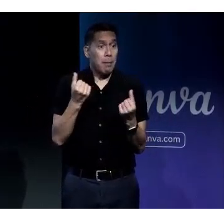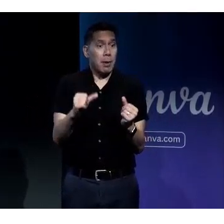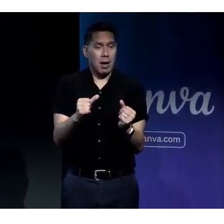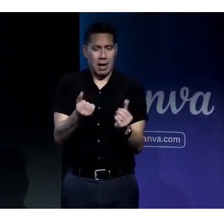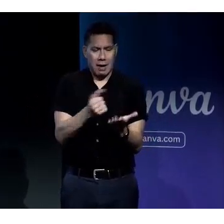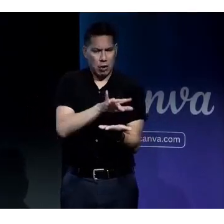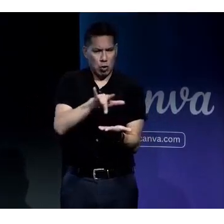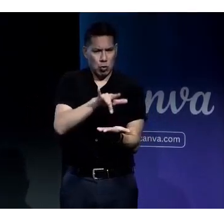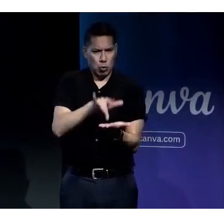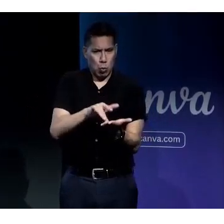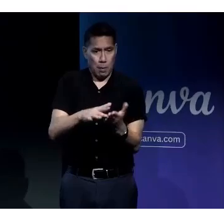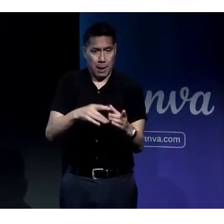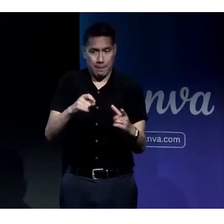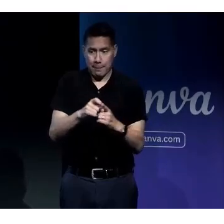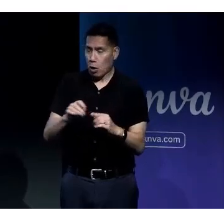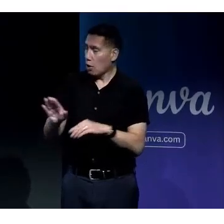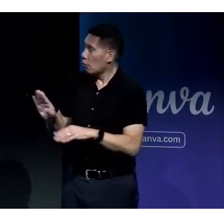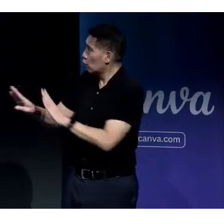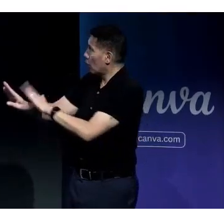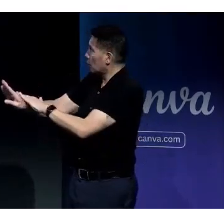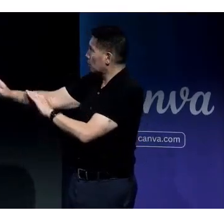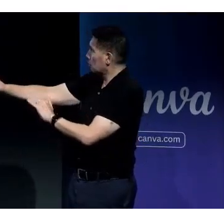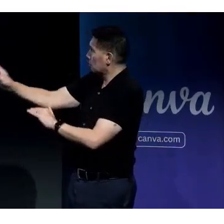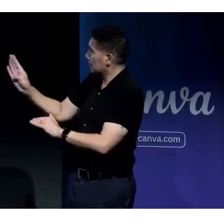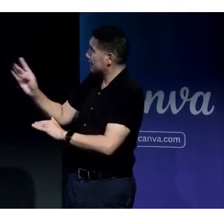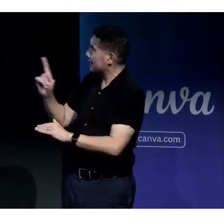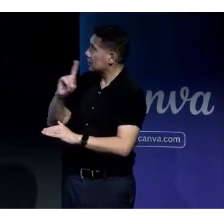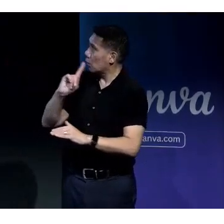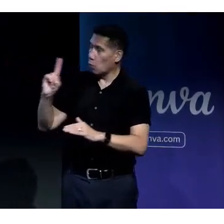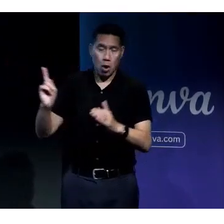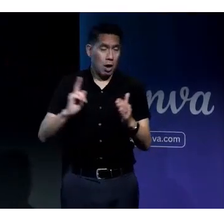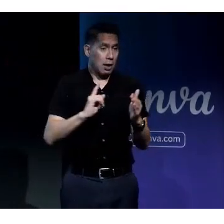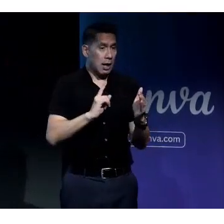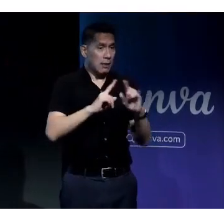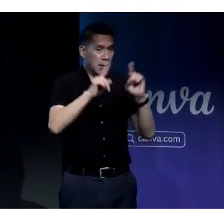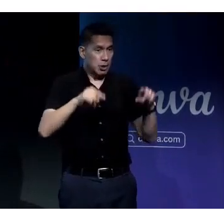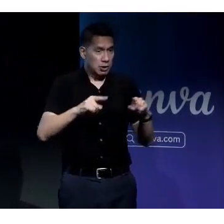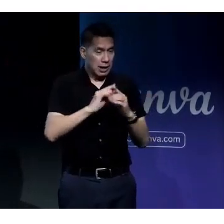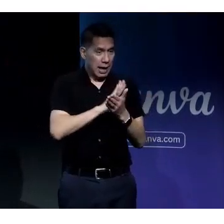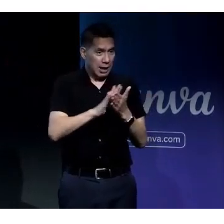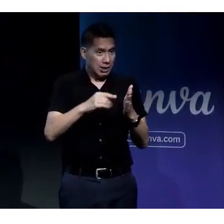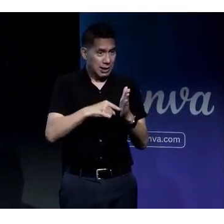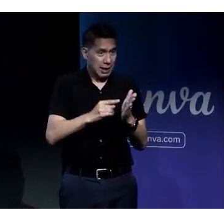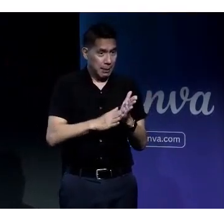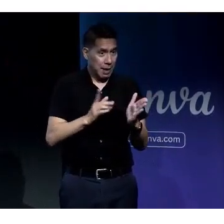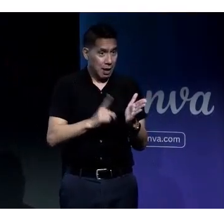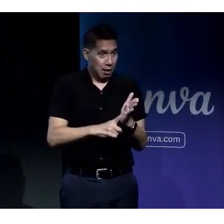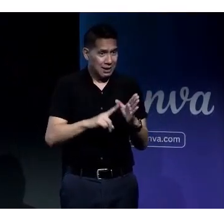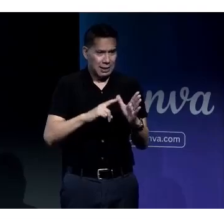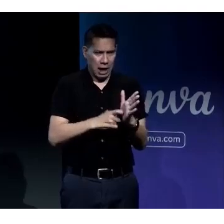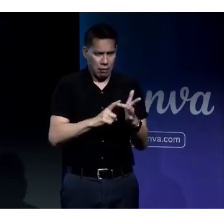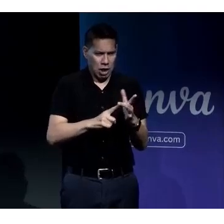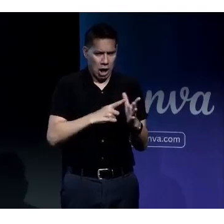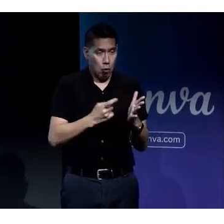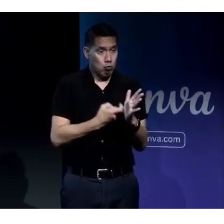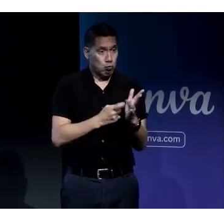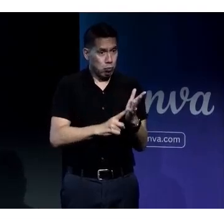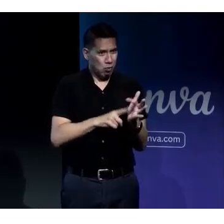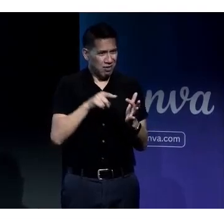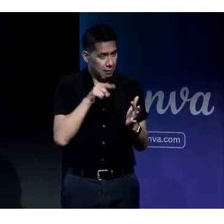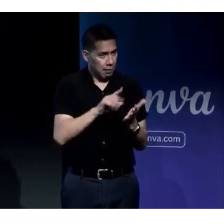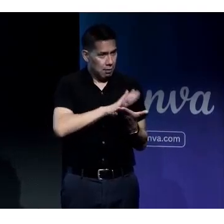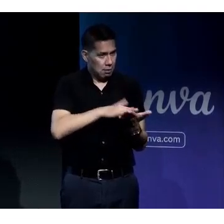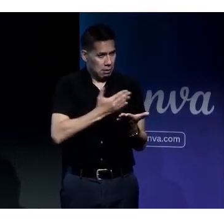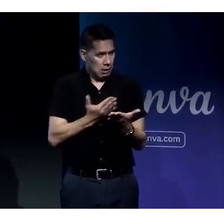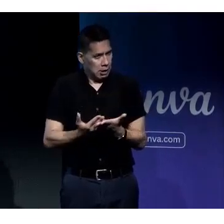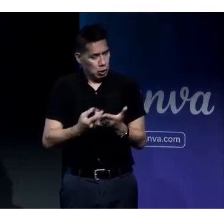core mappings on the right here, which says the image HTML tag becomes an image ARIA role, and that ARIA role is then